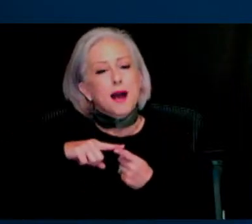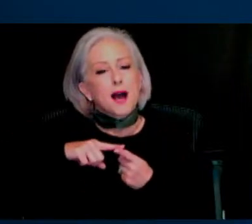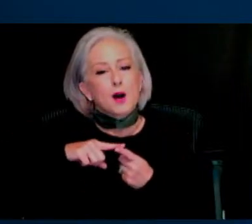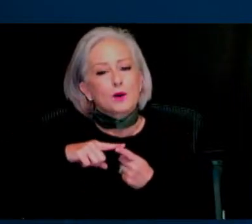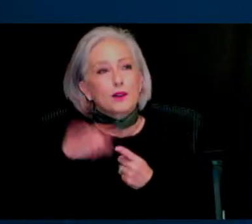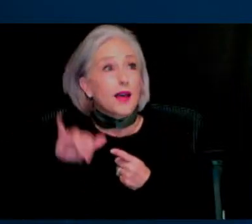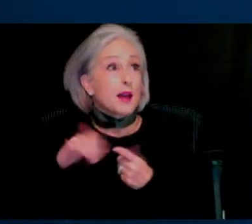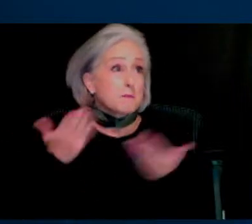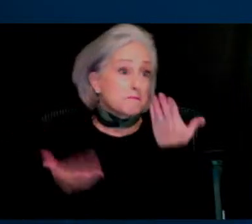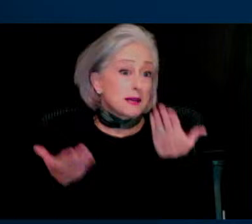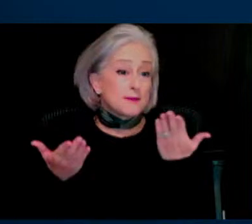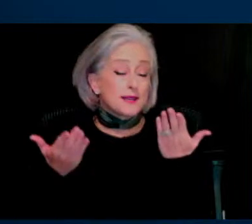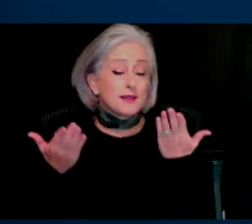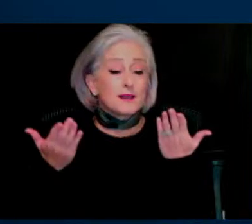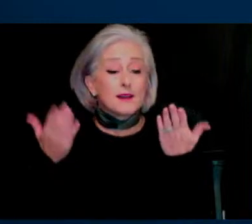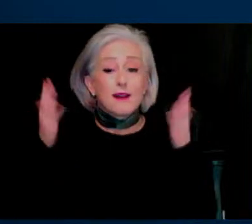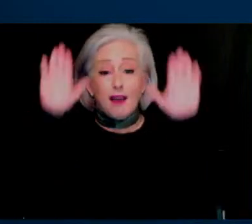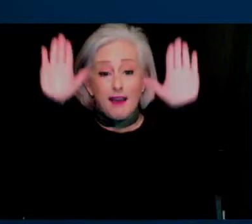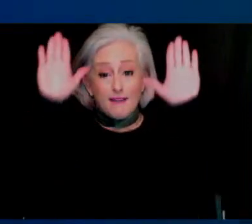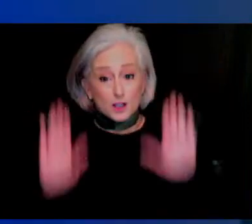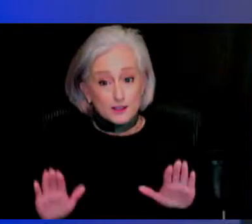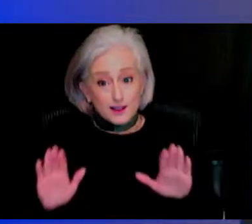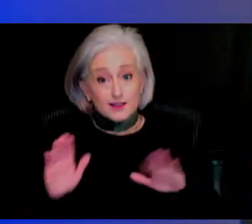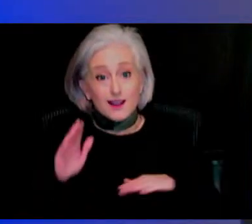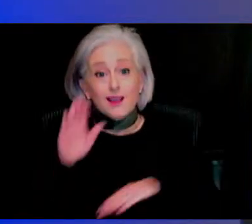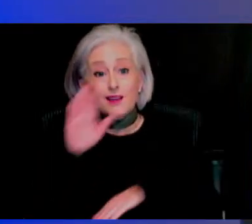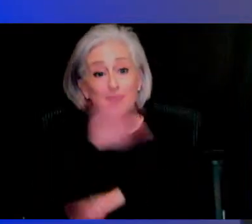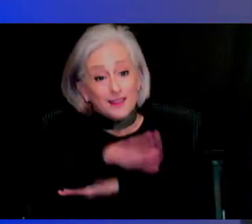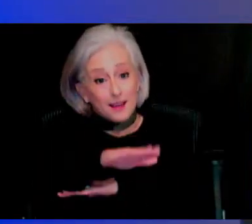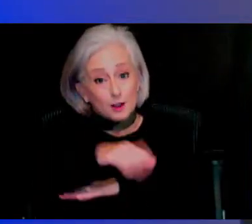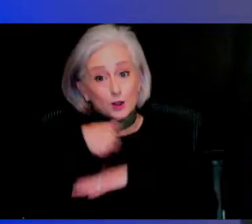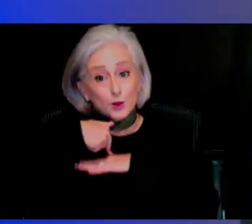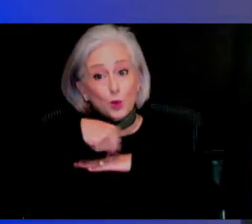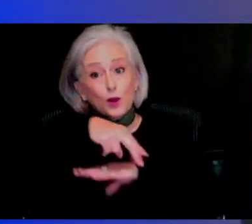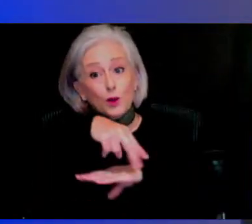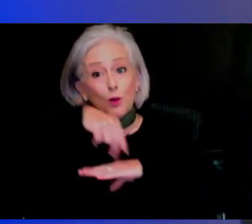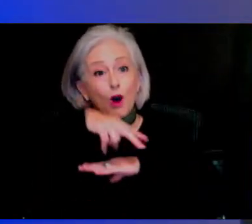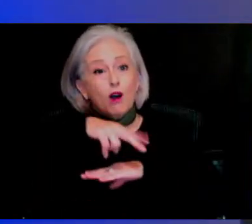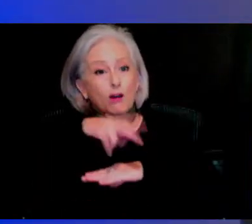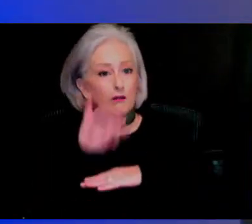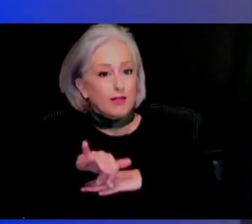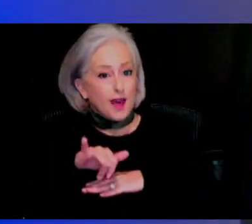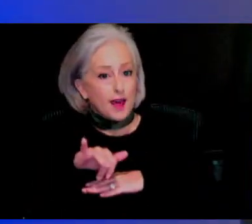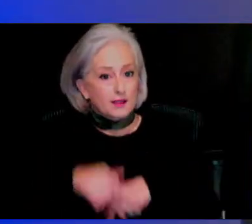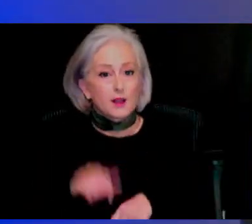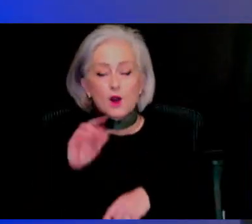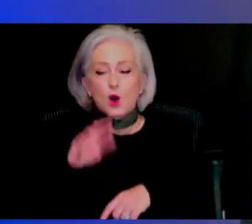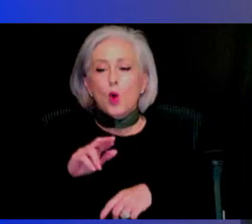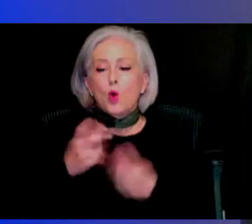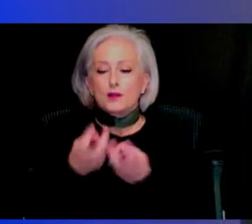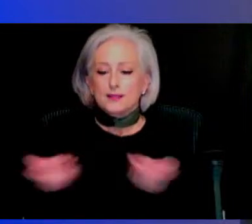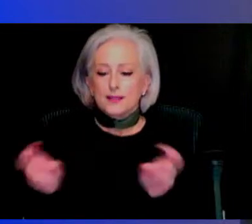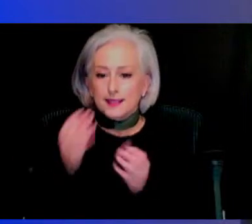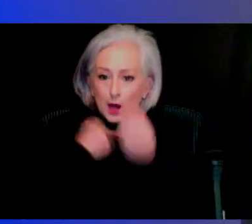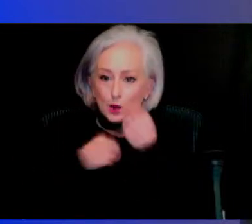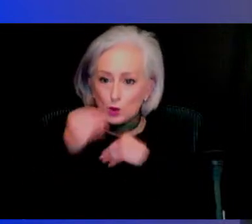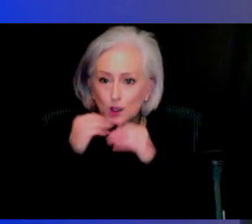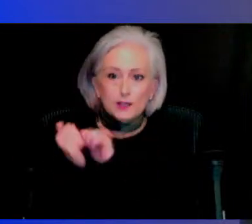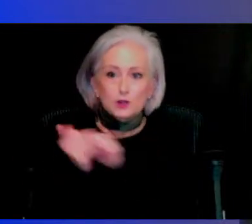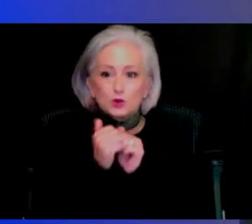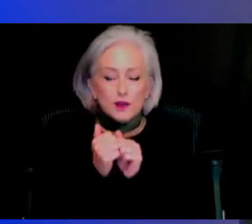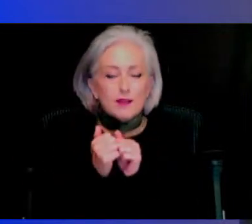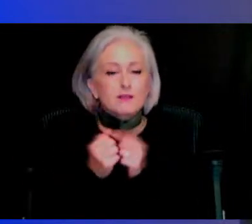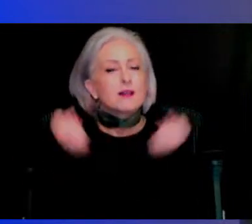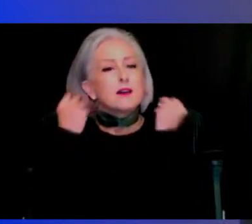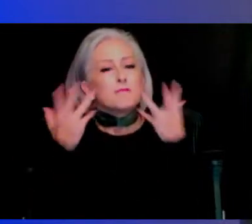for a walk. It's building in these things every single day. Something as minor as having a meal together. I think most of us have gotten so busy